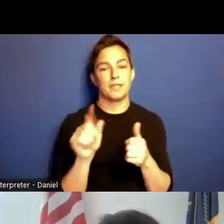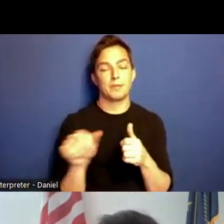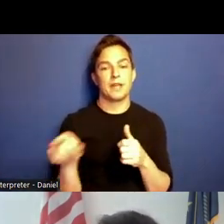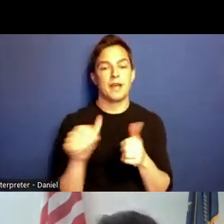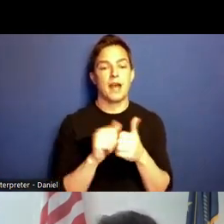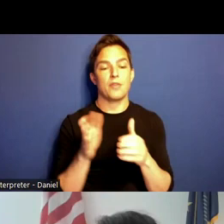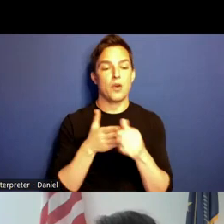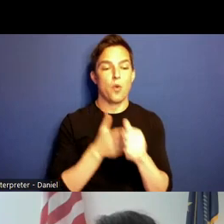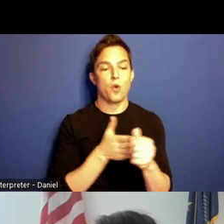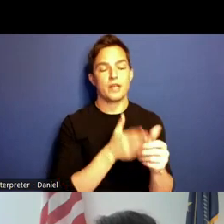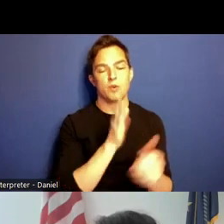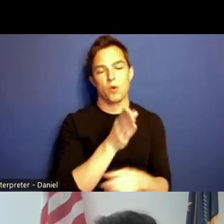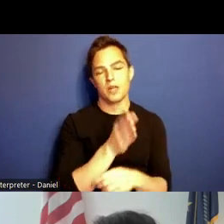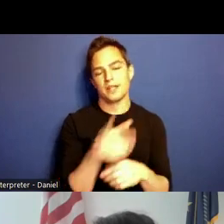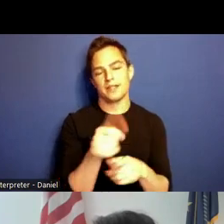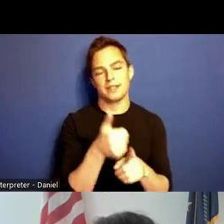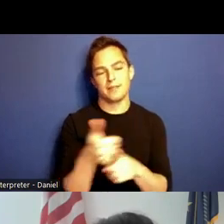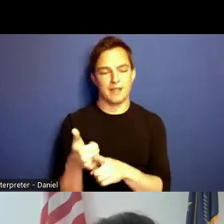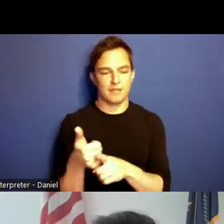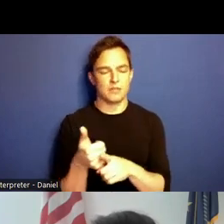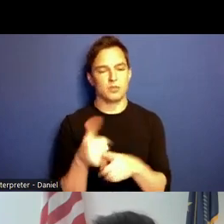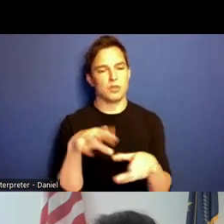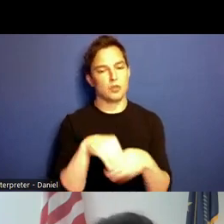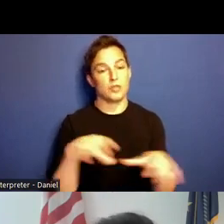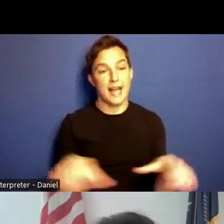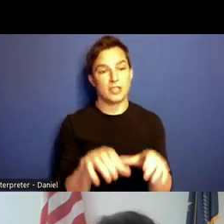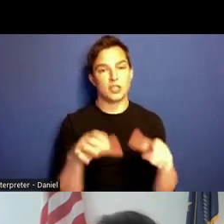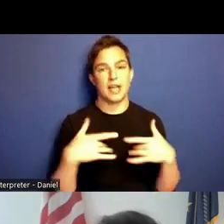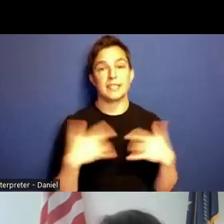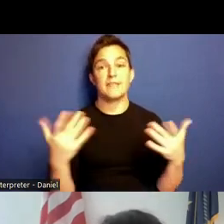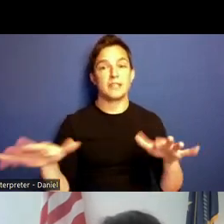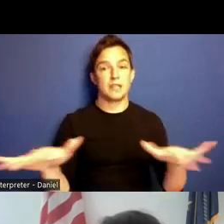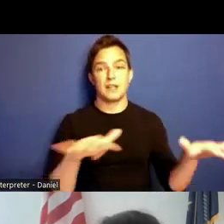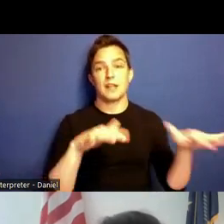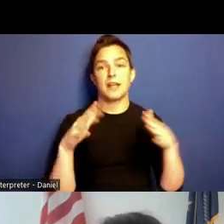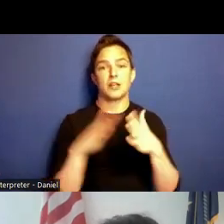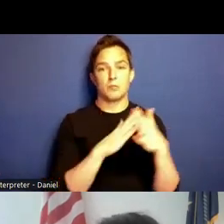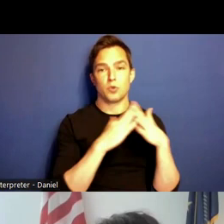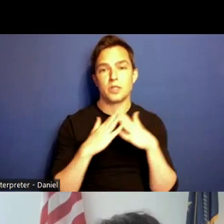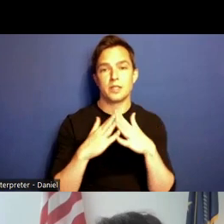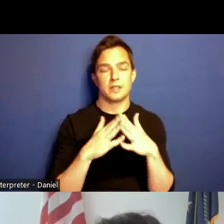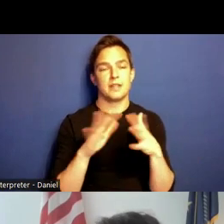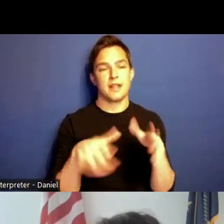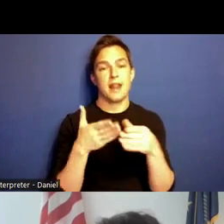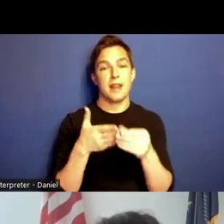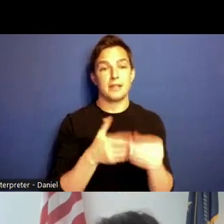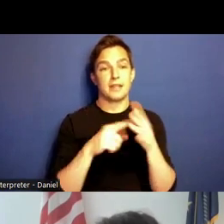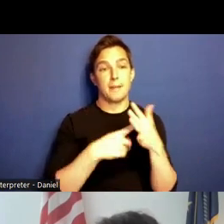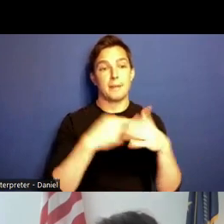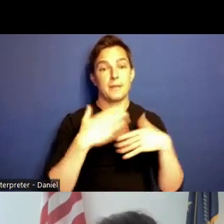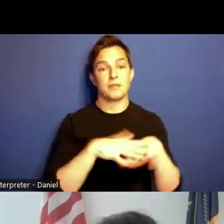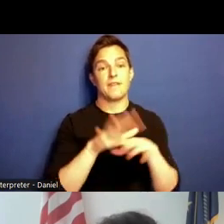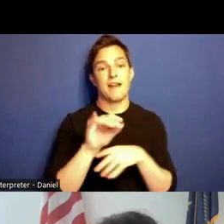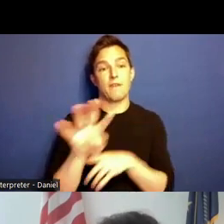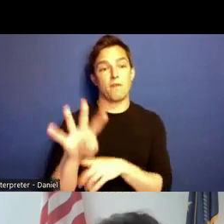in a very, in a way that included action and activity and community, that led to the implementation of the